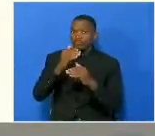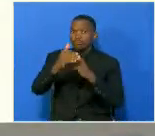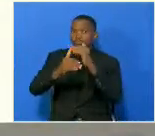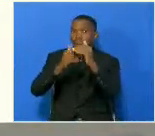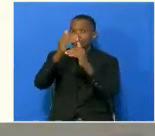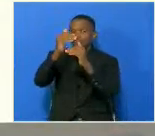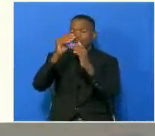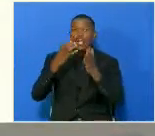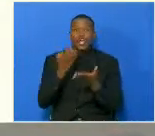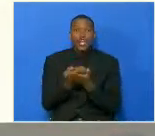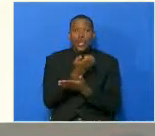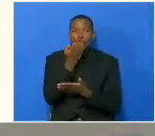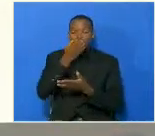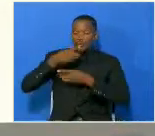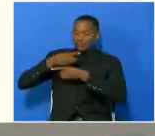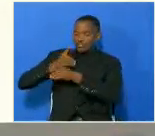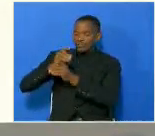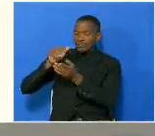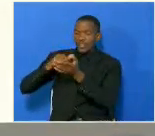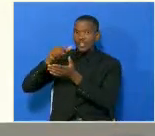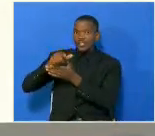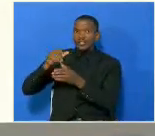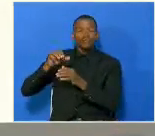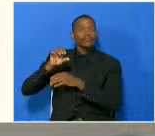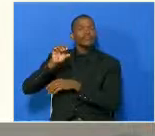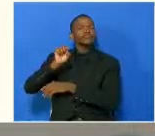enhance economic productivity and